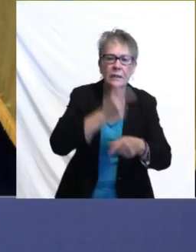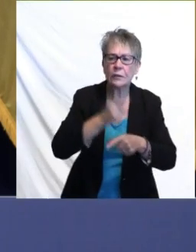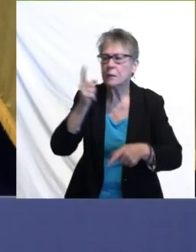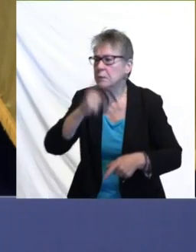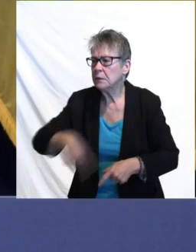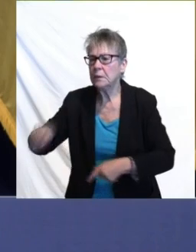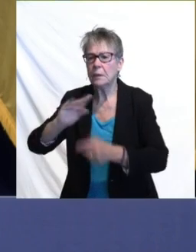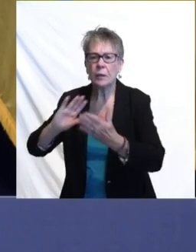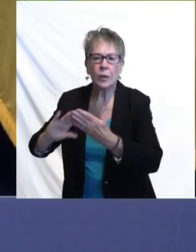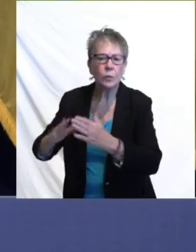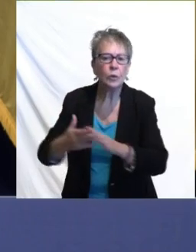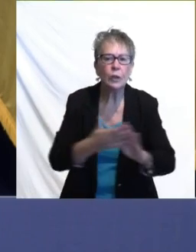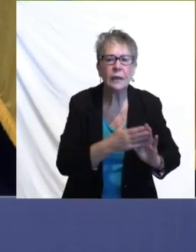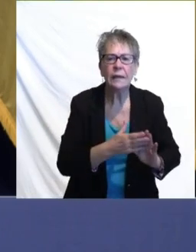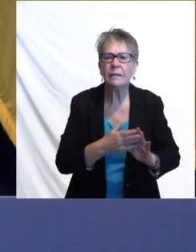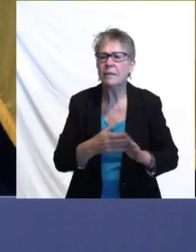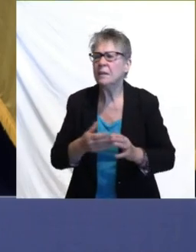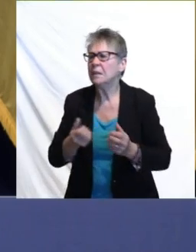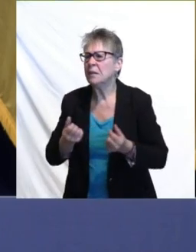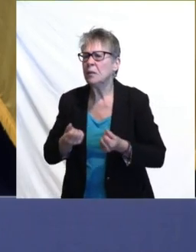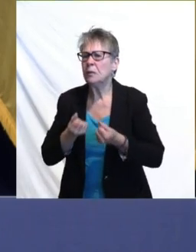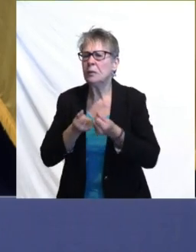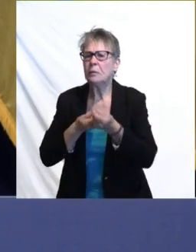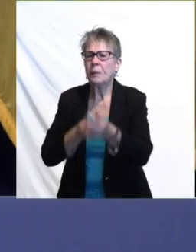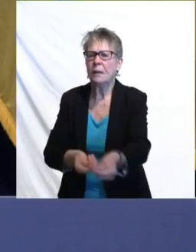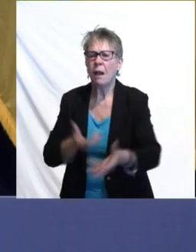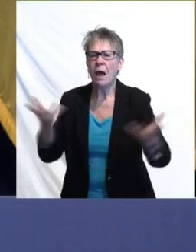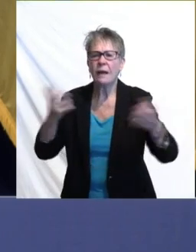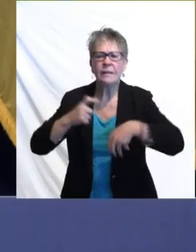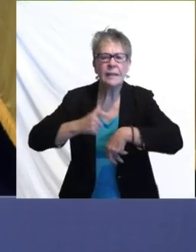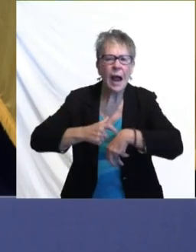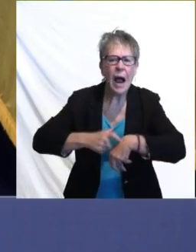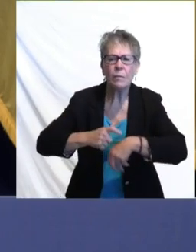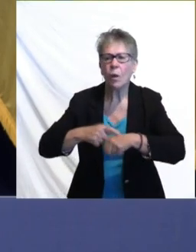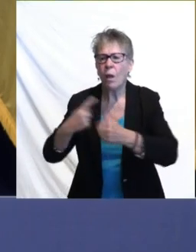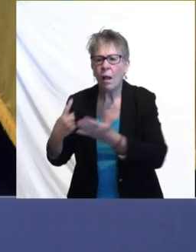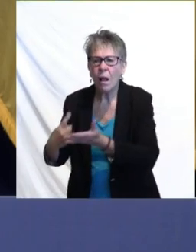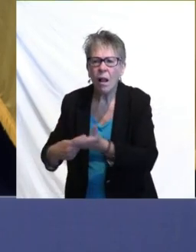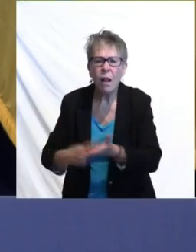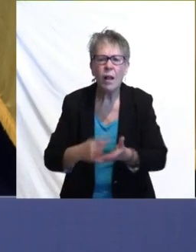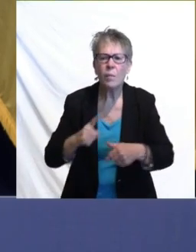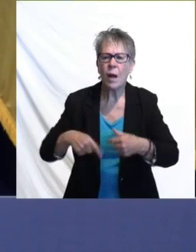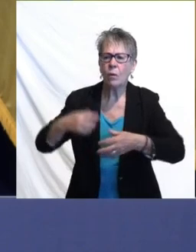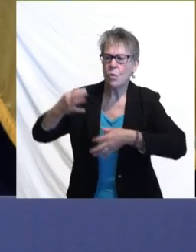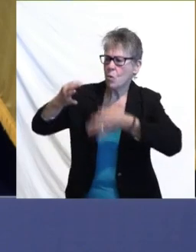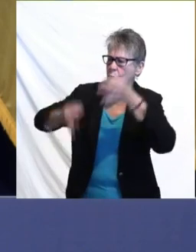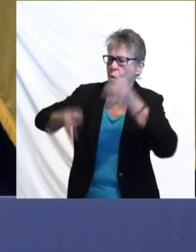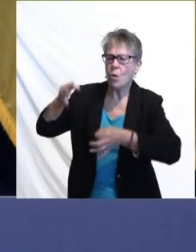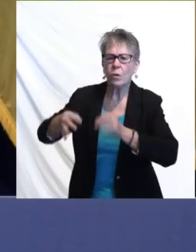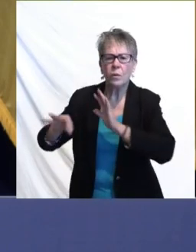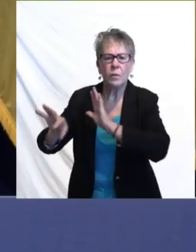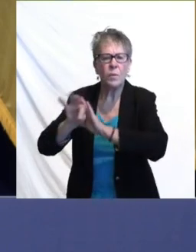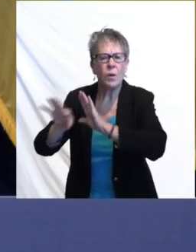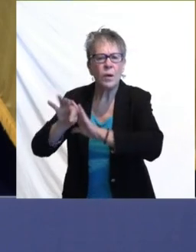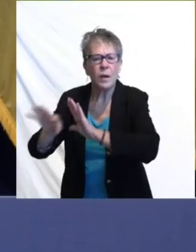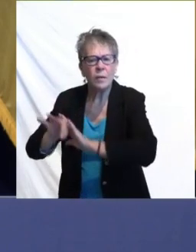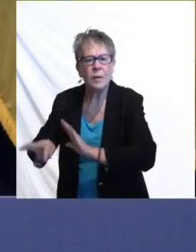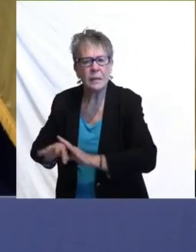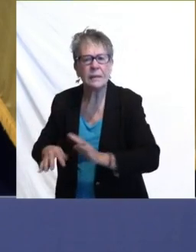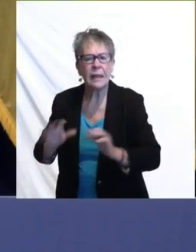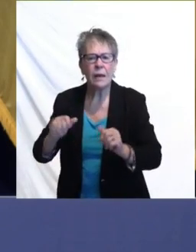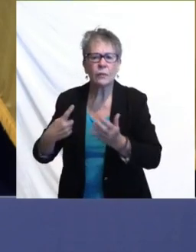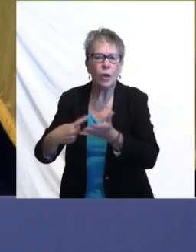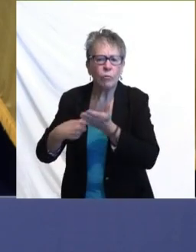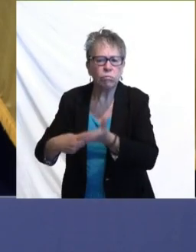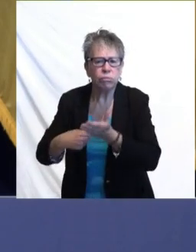time in discussing judicial appointments, our AAPI community, our African